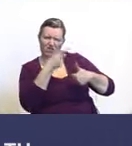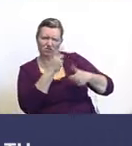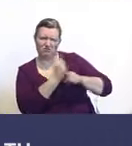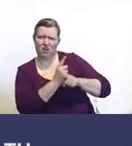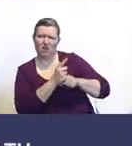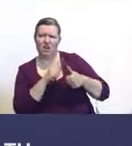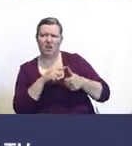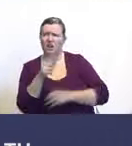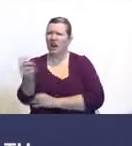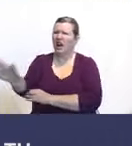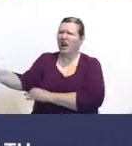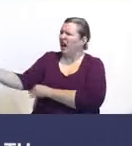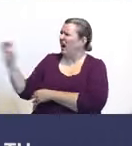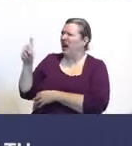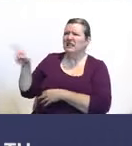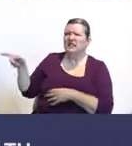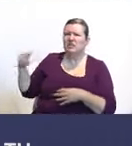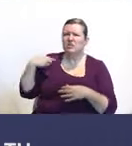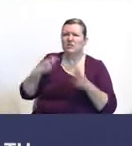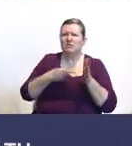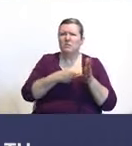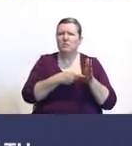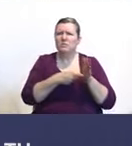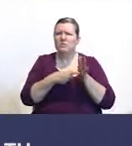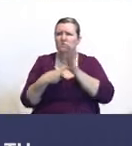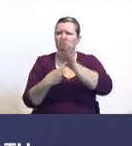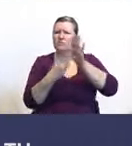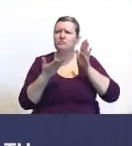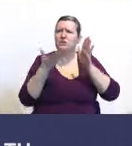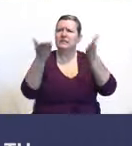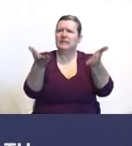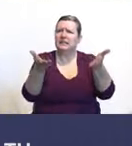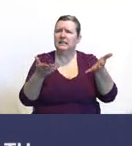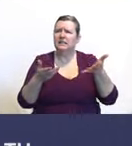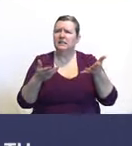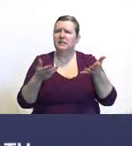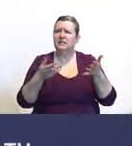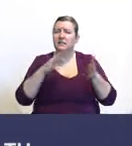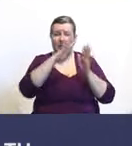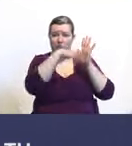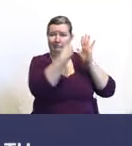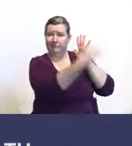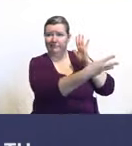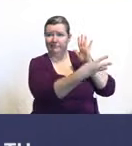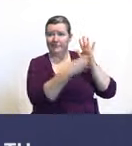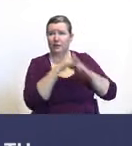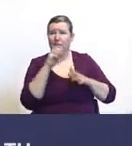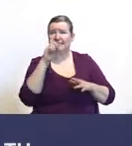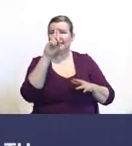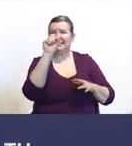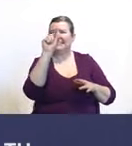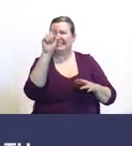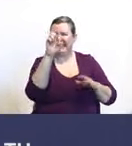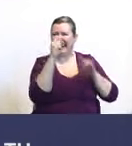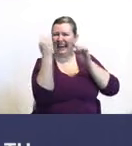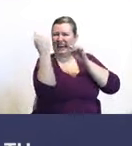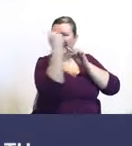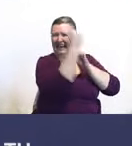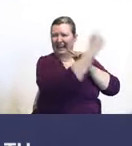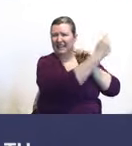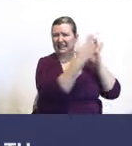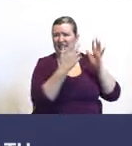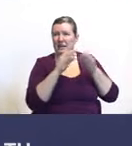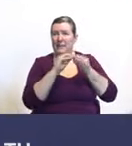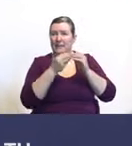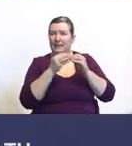weigh in here. We present this under dates, and it appears as though that's what we're acknowledging past that day.